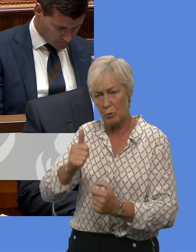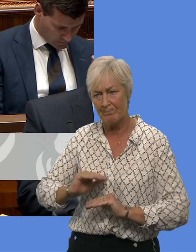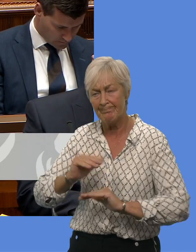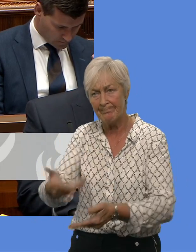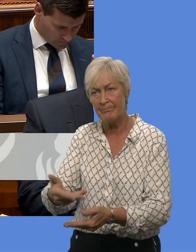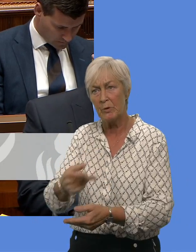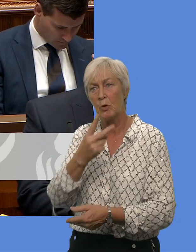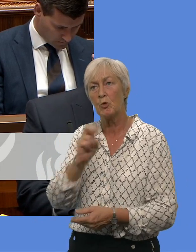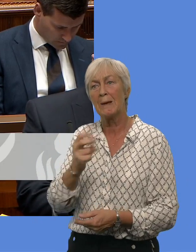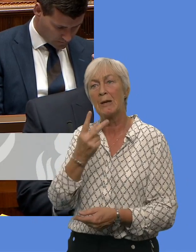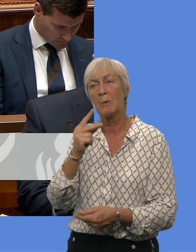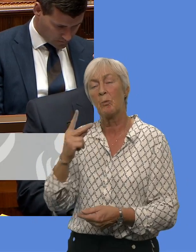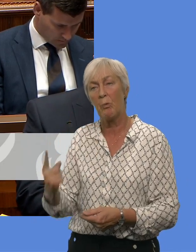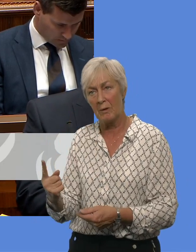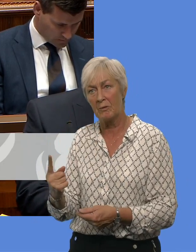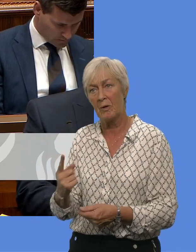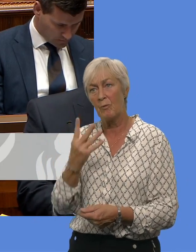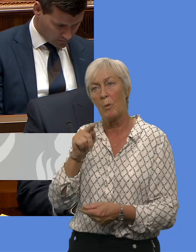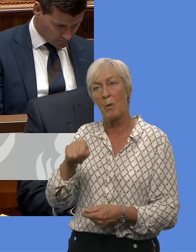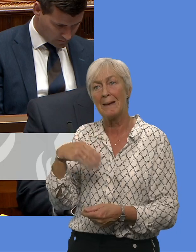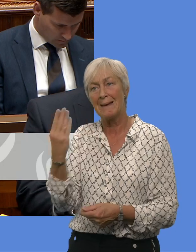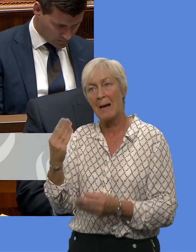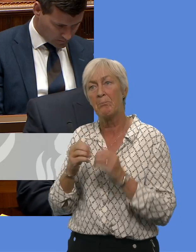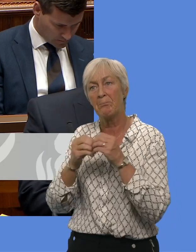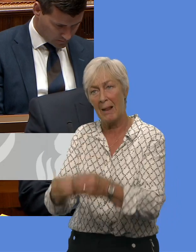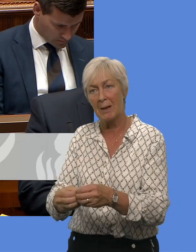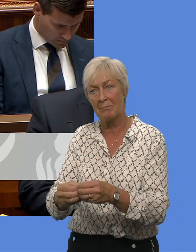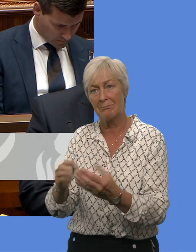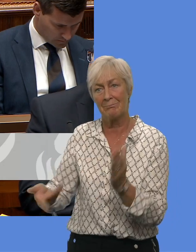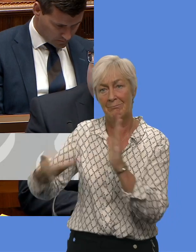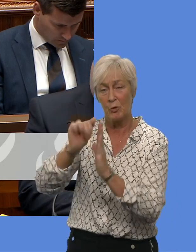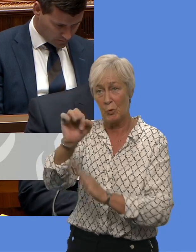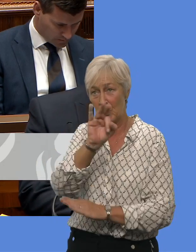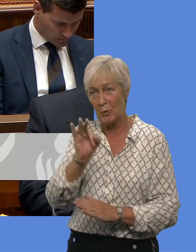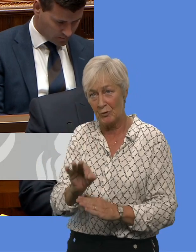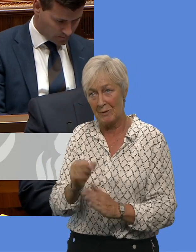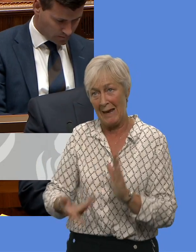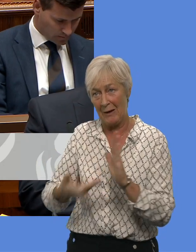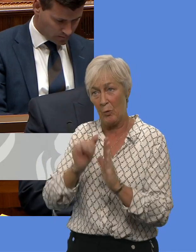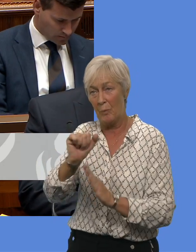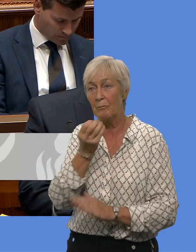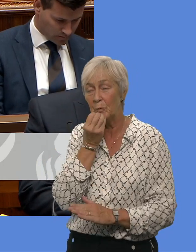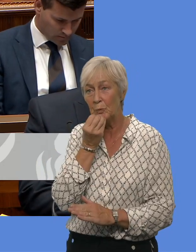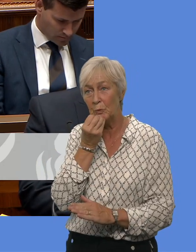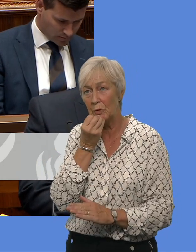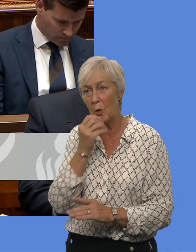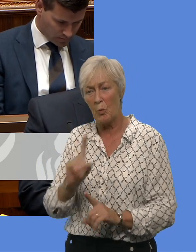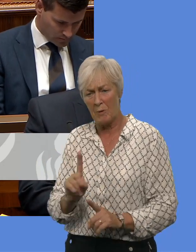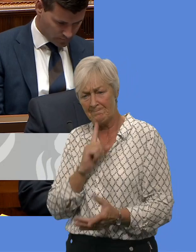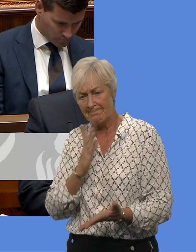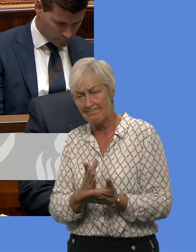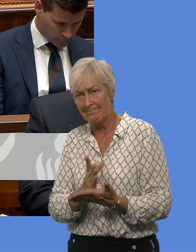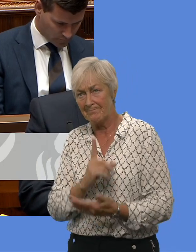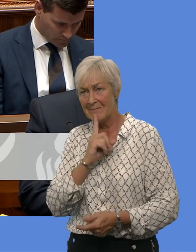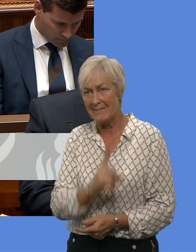And in 2021, 4.9 billion of value added was added through agri-food. What does this